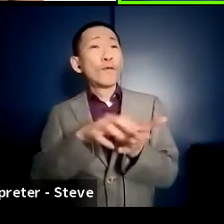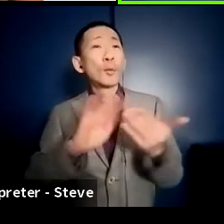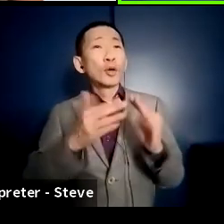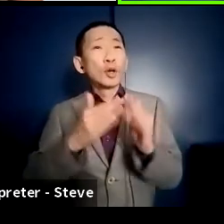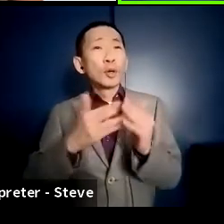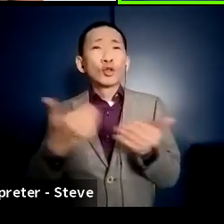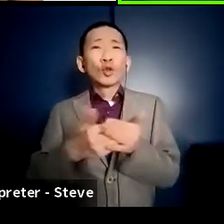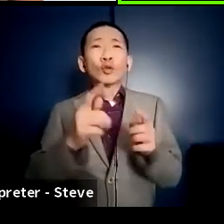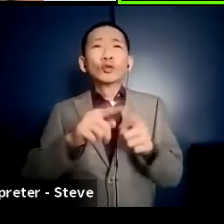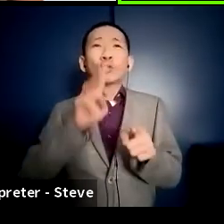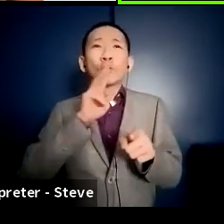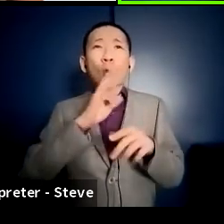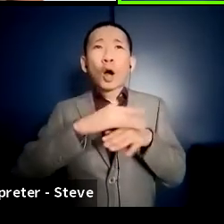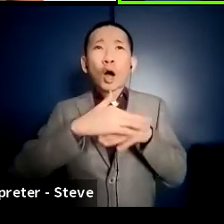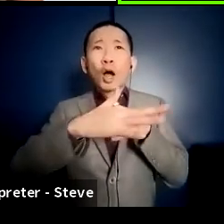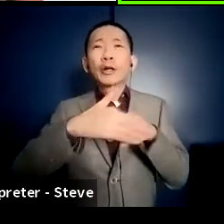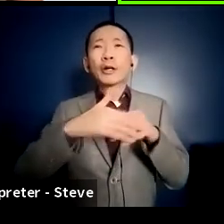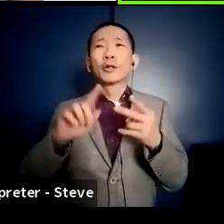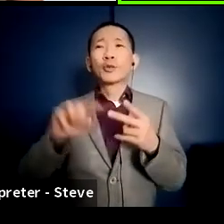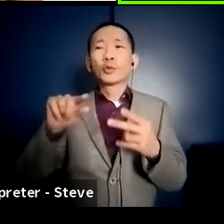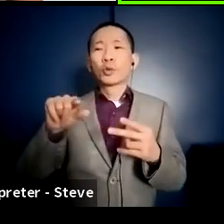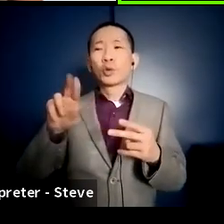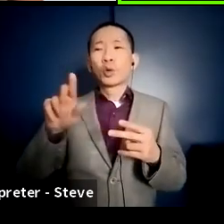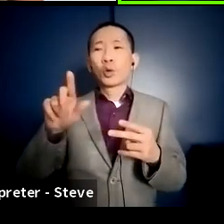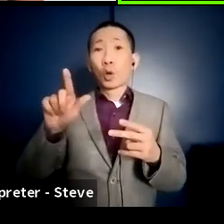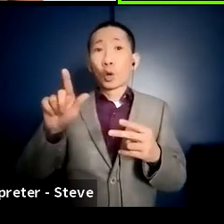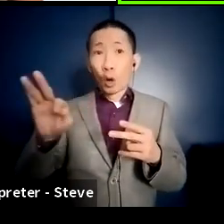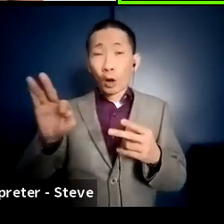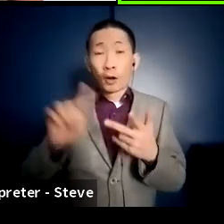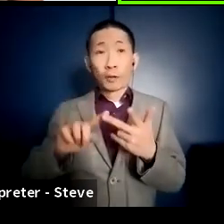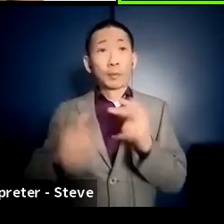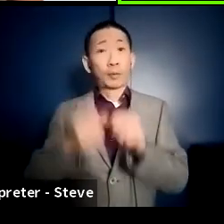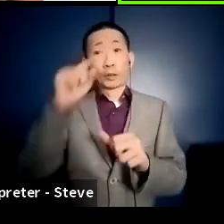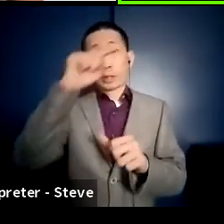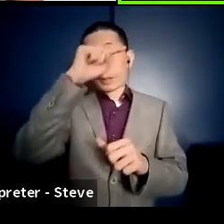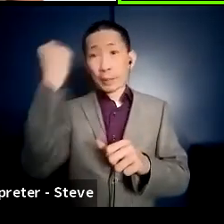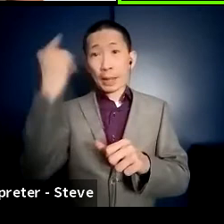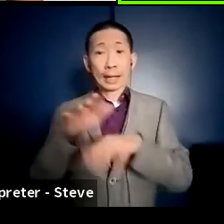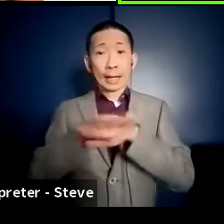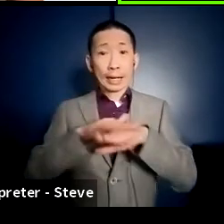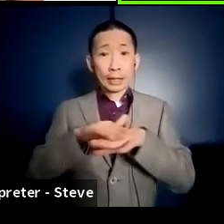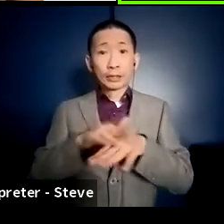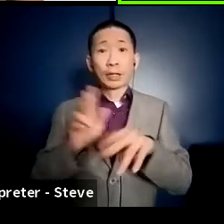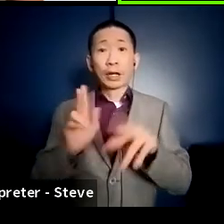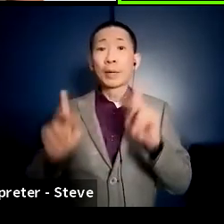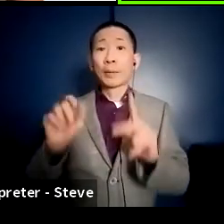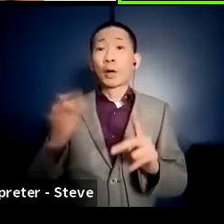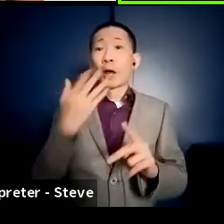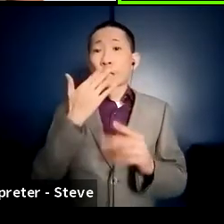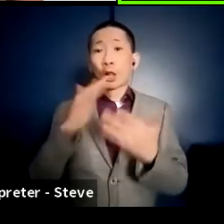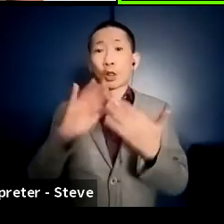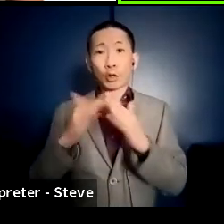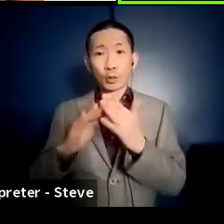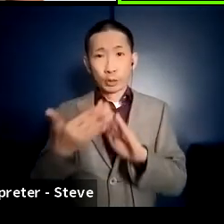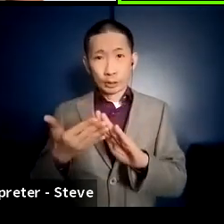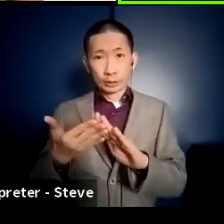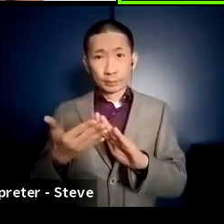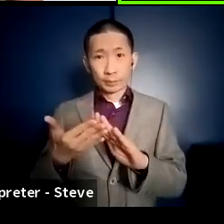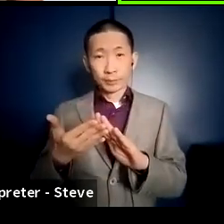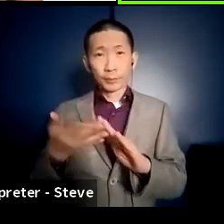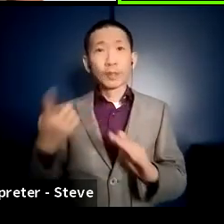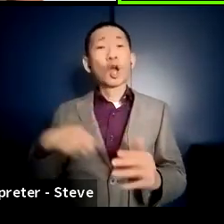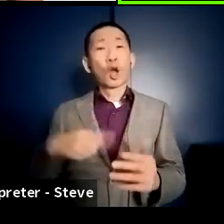coast, along the Gulf, in predominantly Black and Indigenous and people of color communities. We